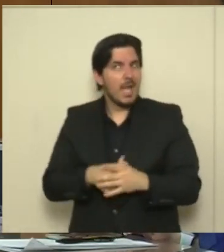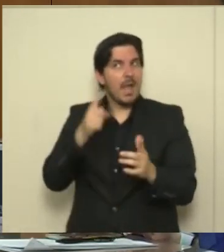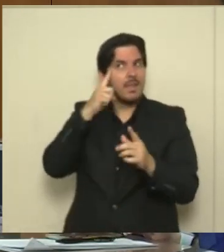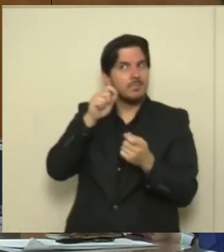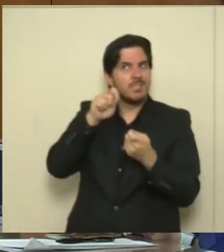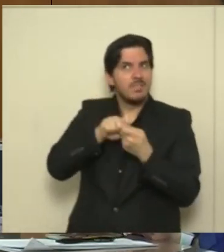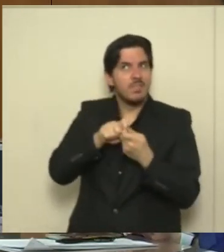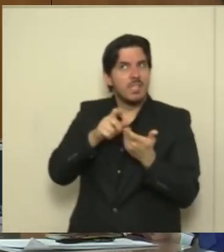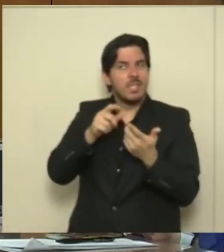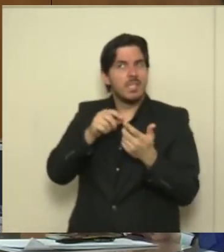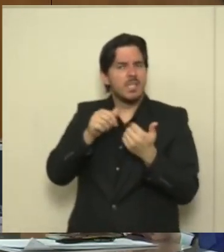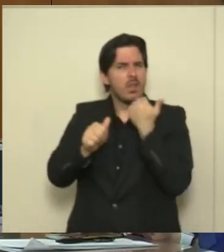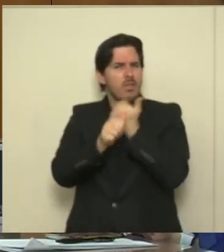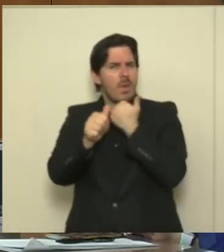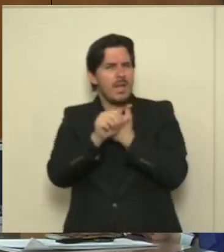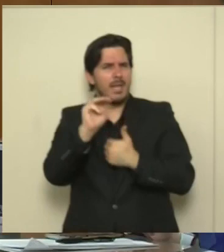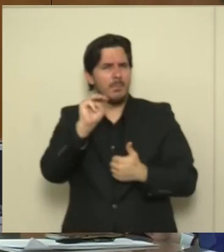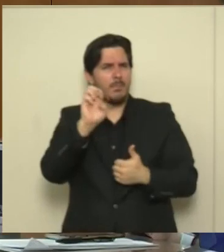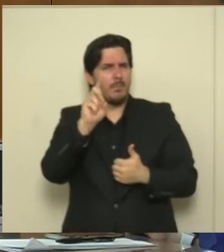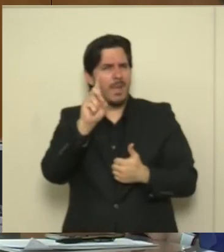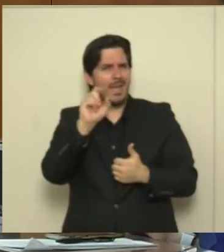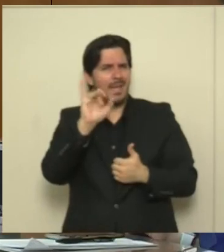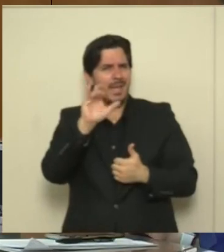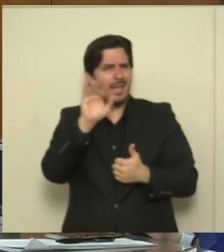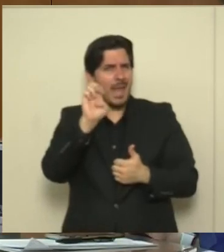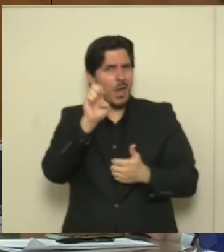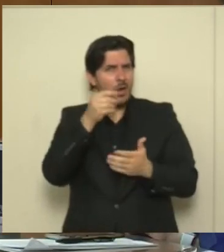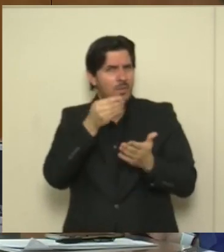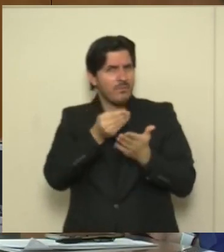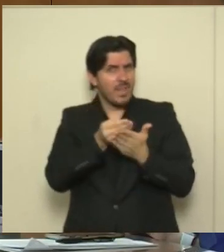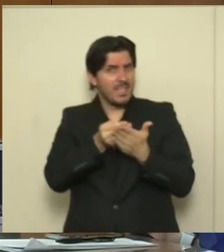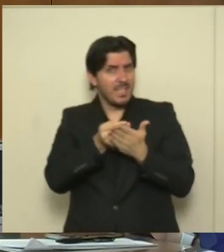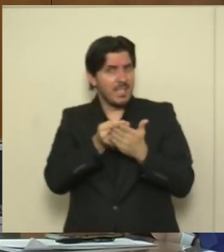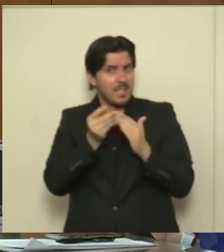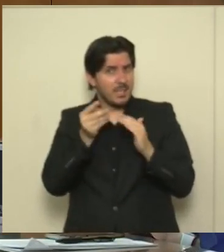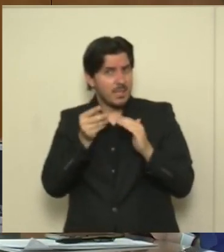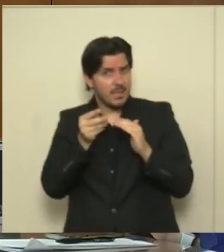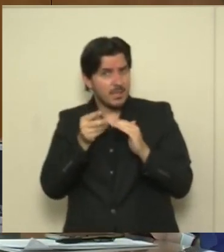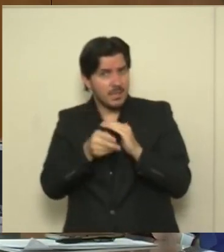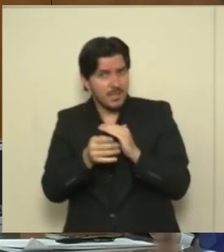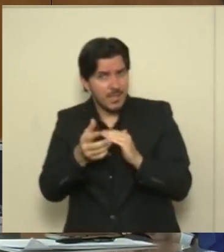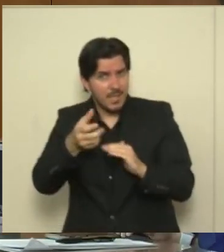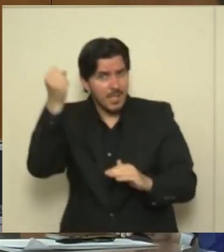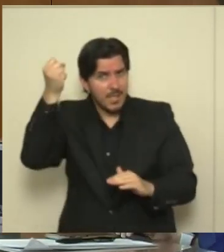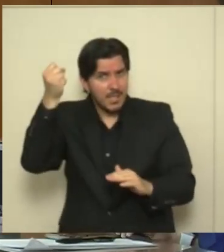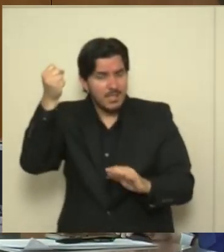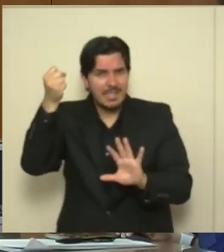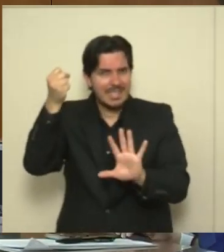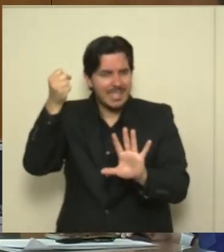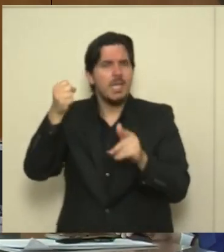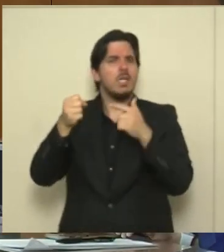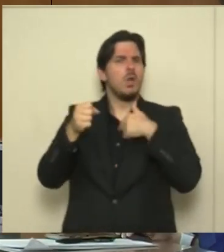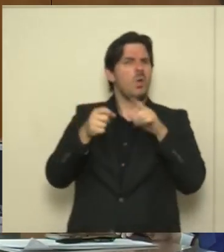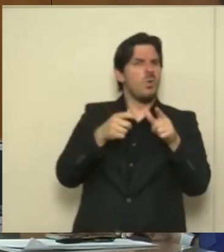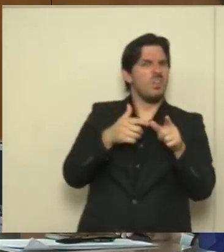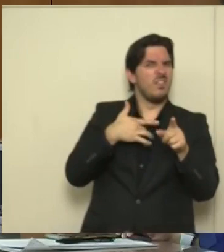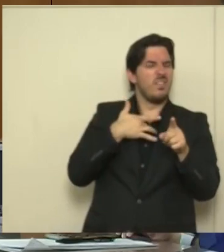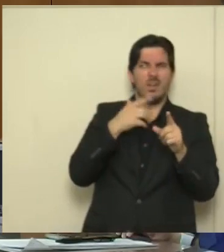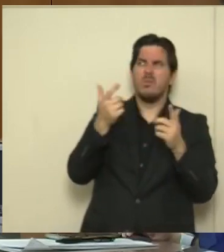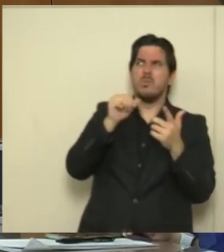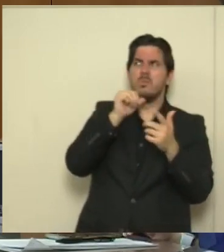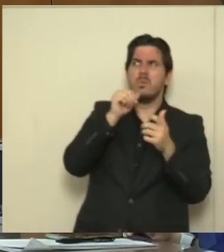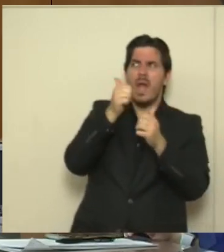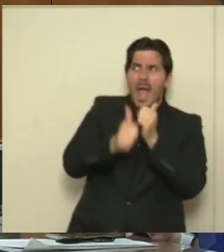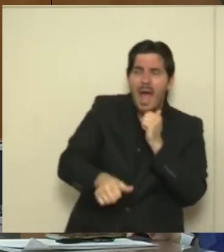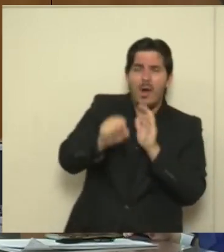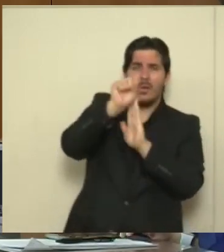federal Medicare funding. And my understanding is no state is in full compliance. I wondered if you could provide any information on New Mexico's status and